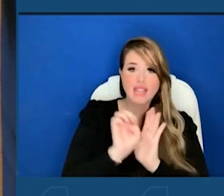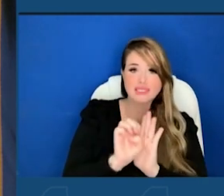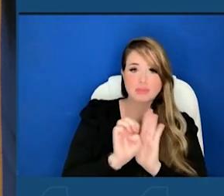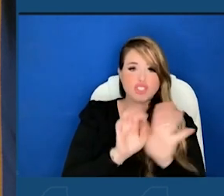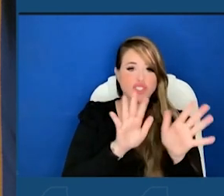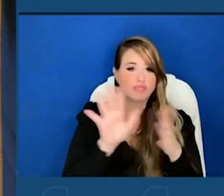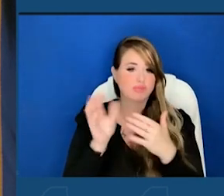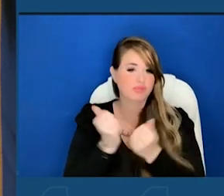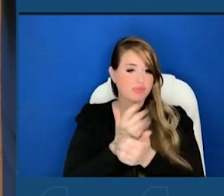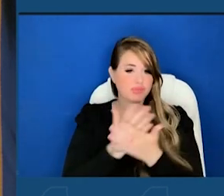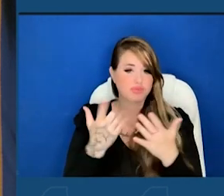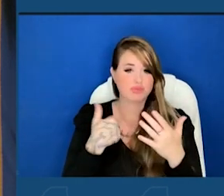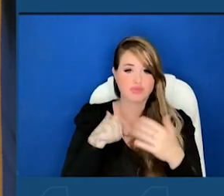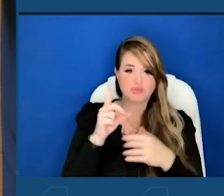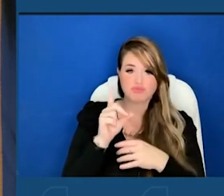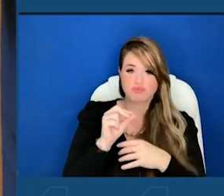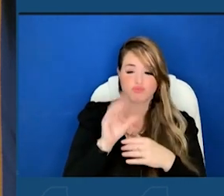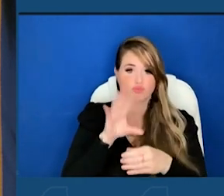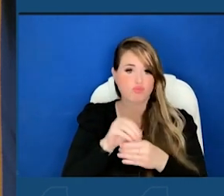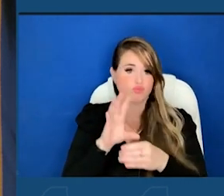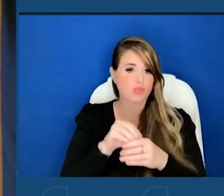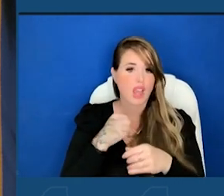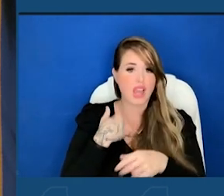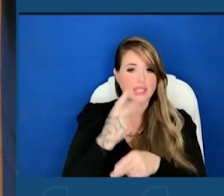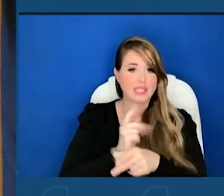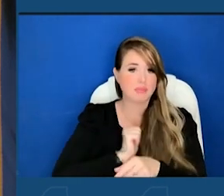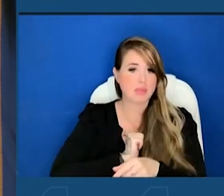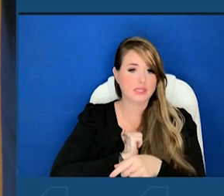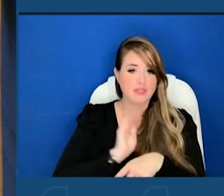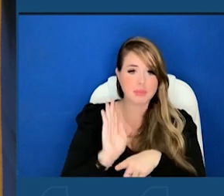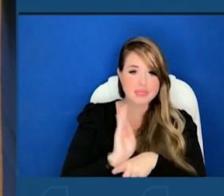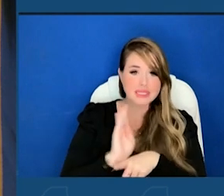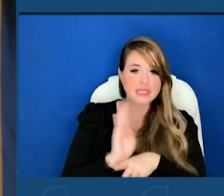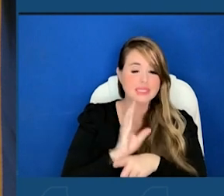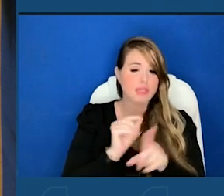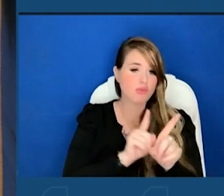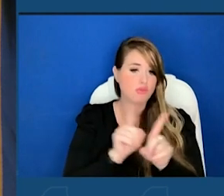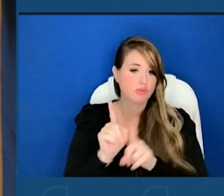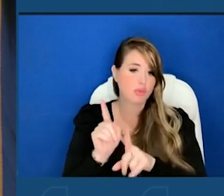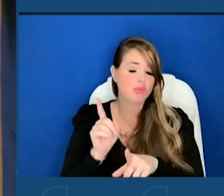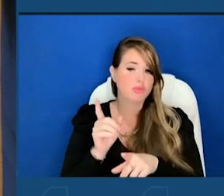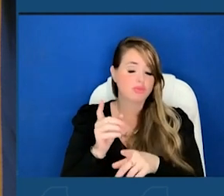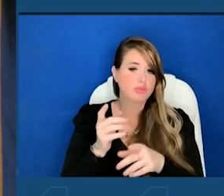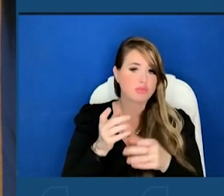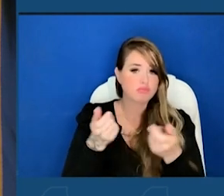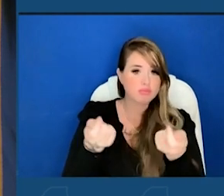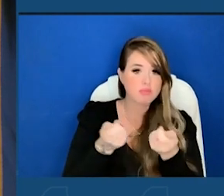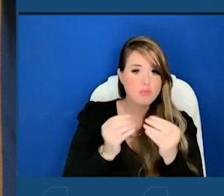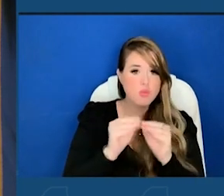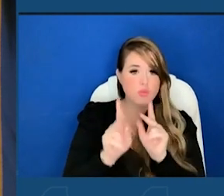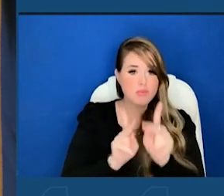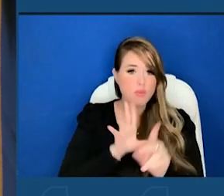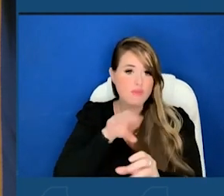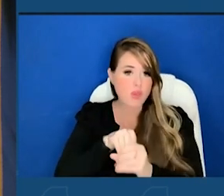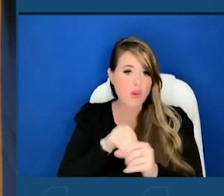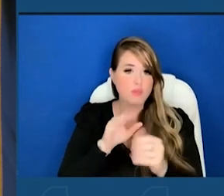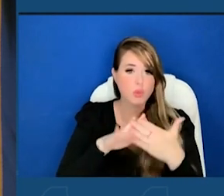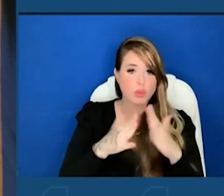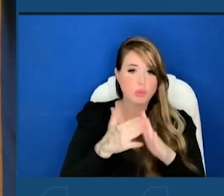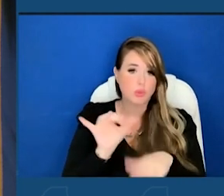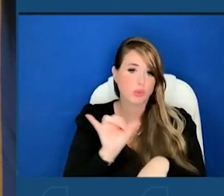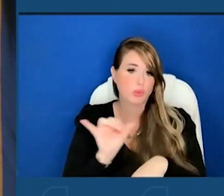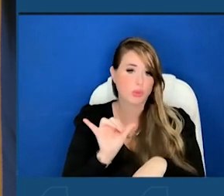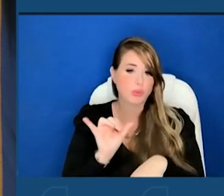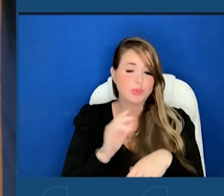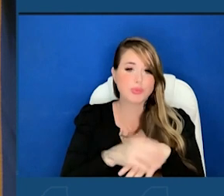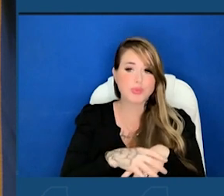that nature to keep myself busy and also to get people involved in community as well. And what